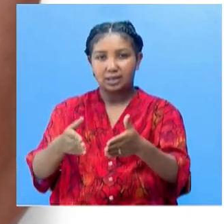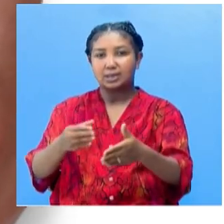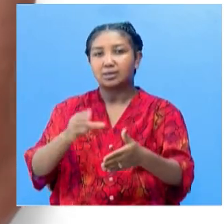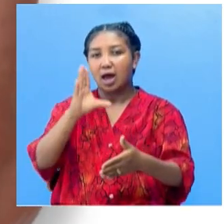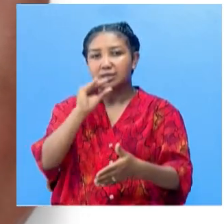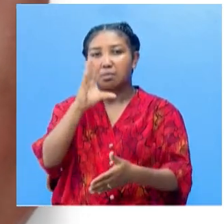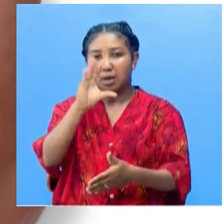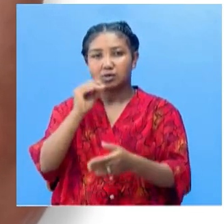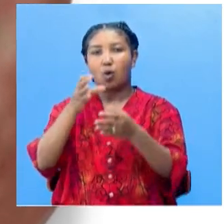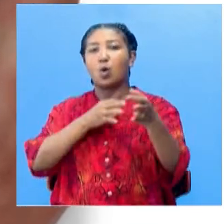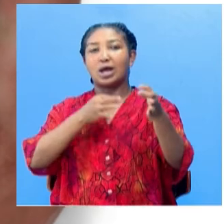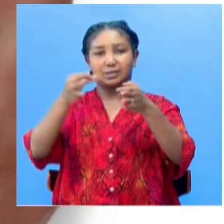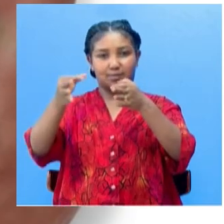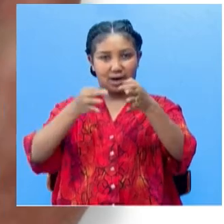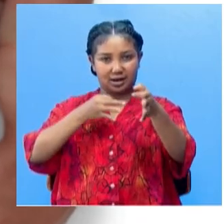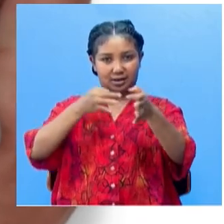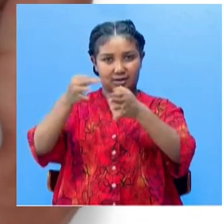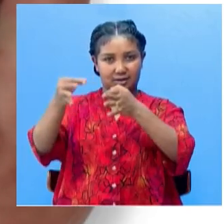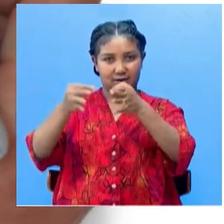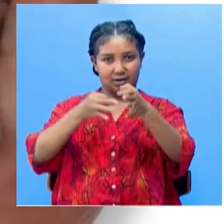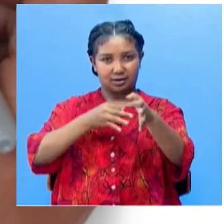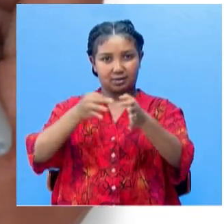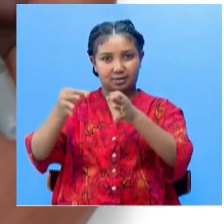speaks or explained